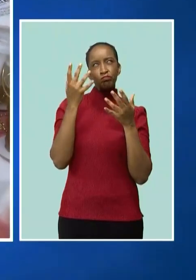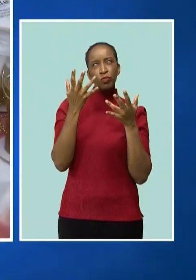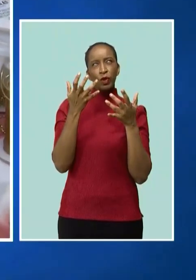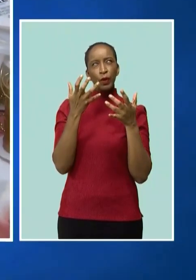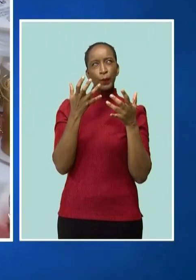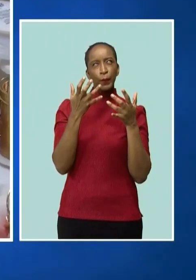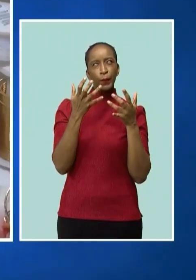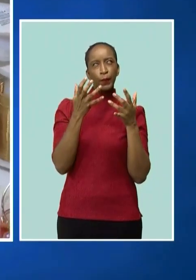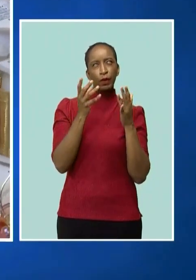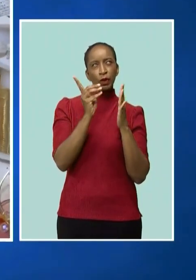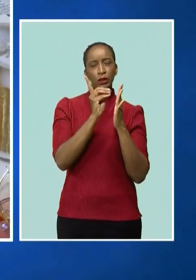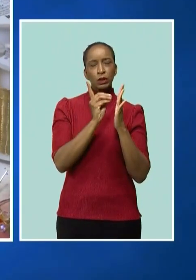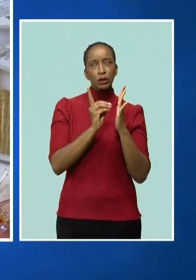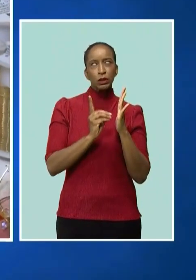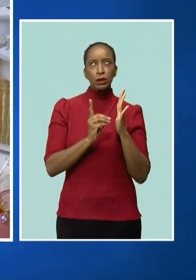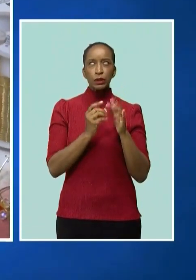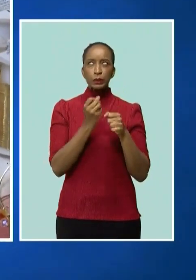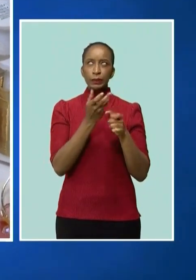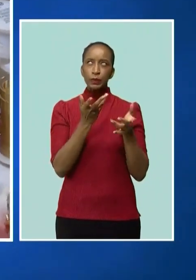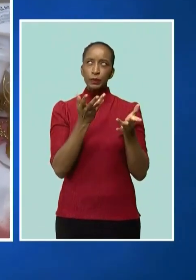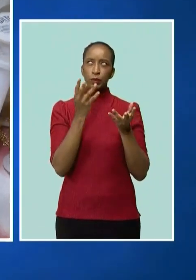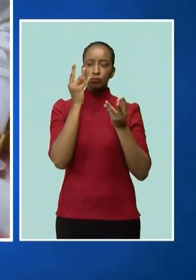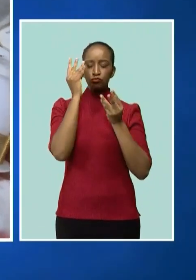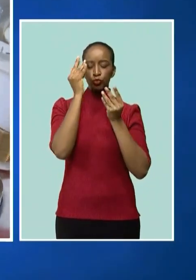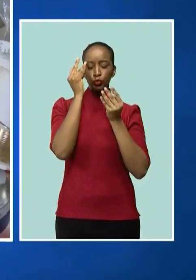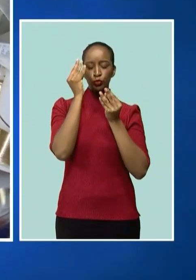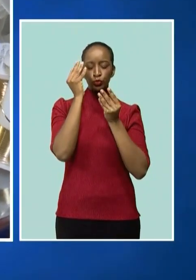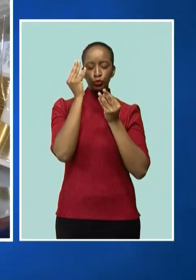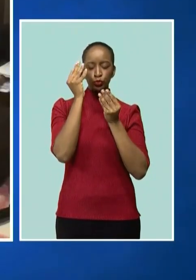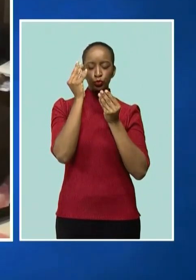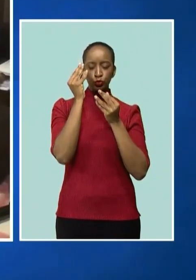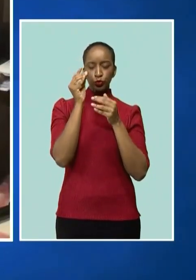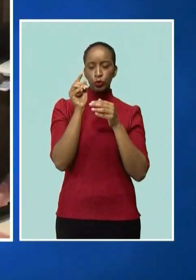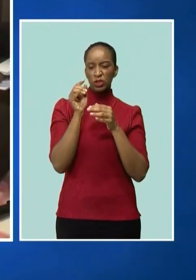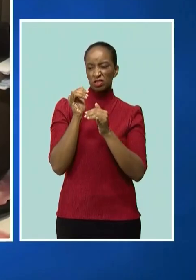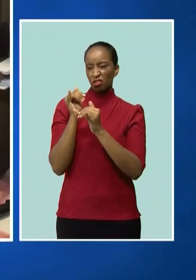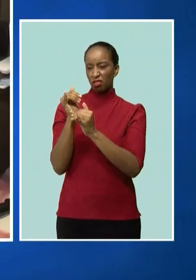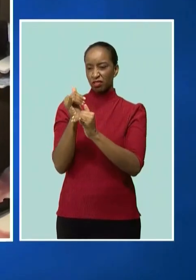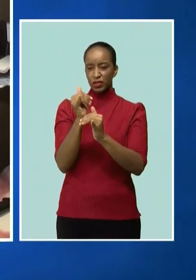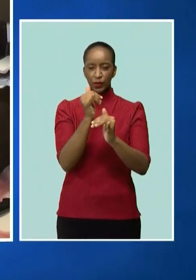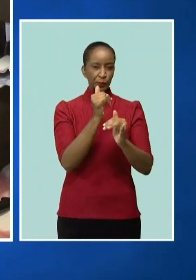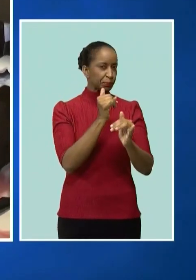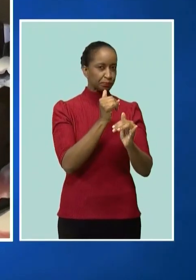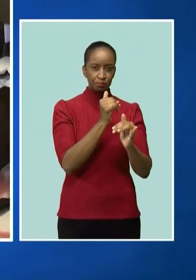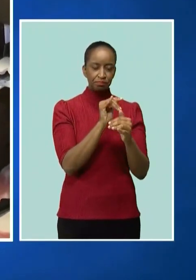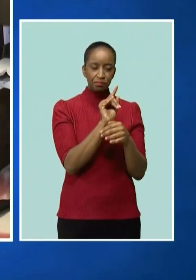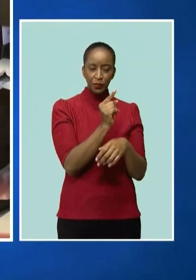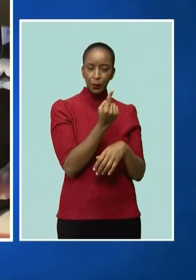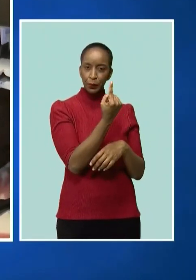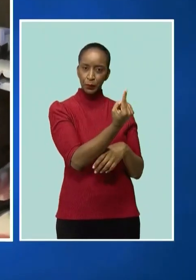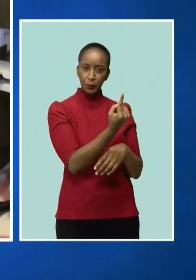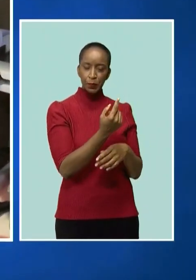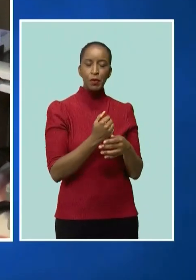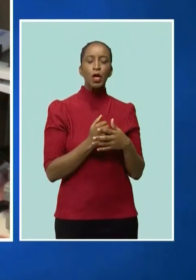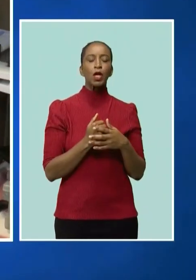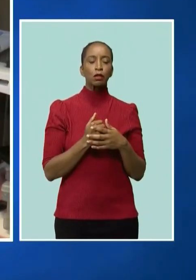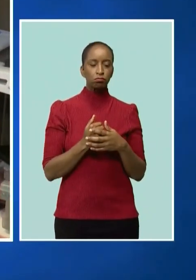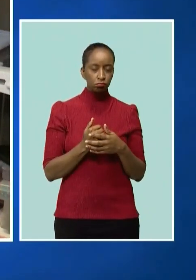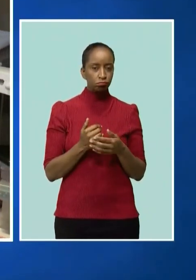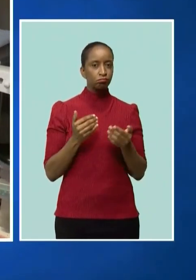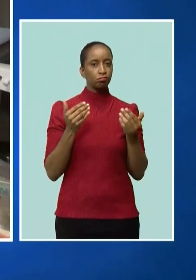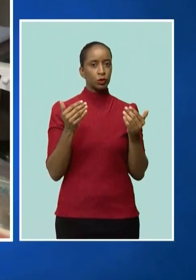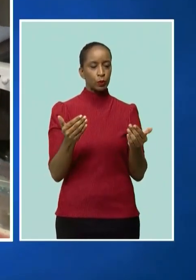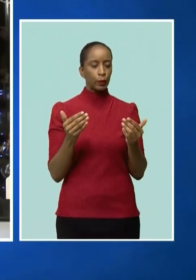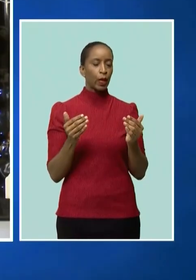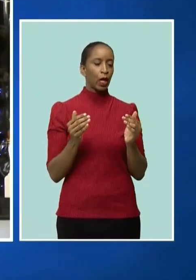an authentic style, that no one else would have this style. Start there, and I build them from scratch,